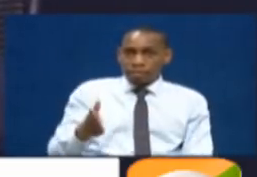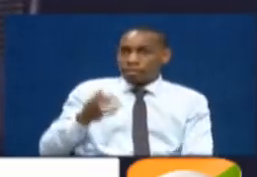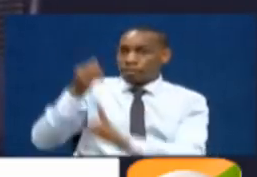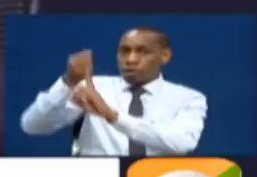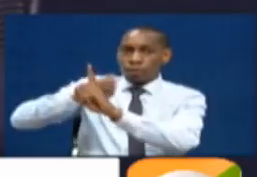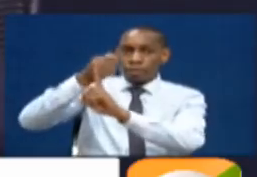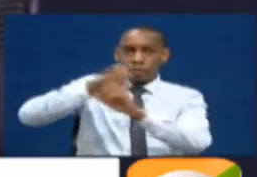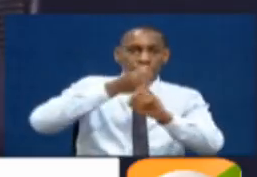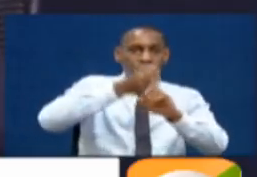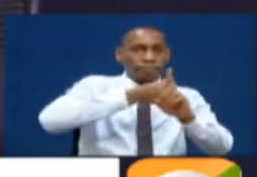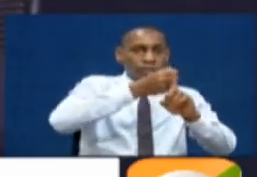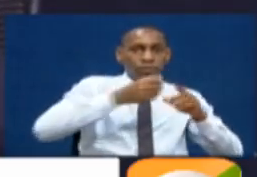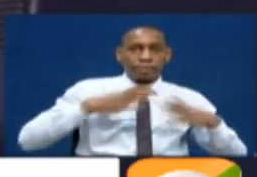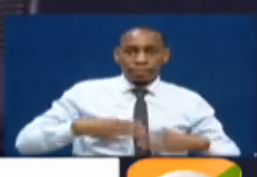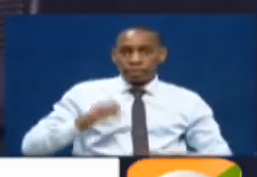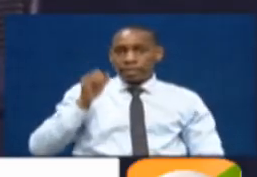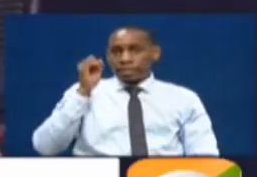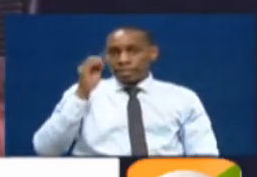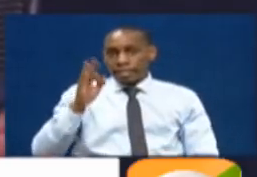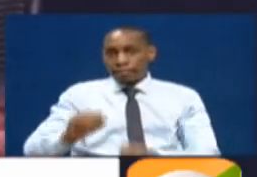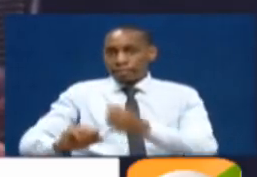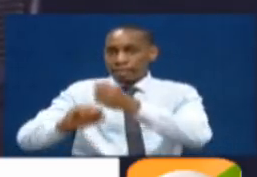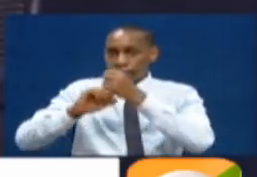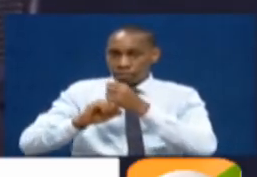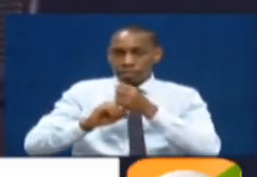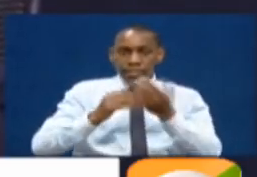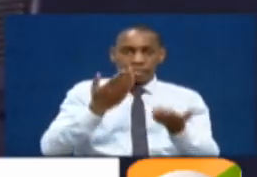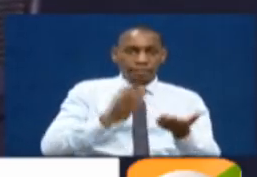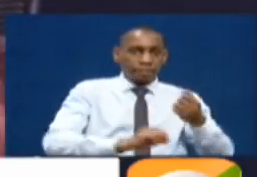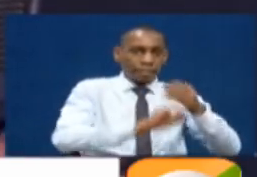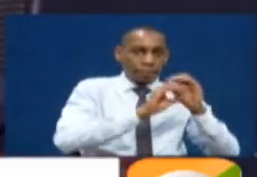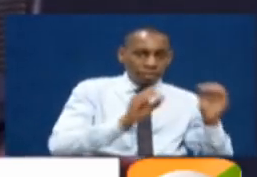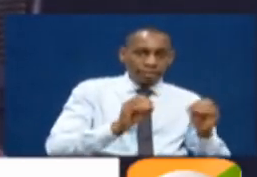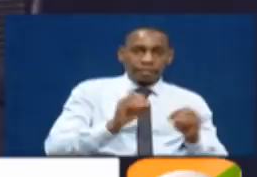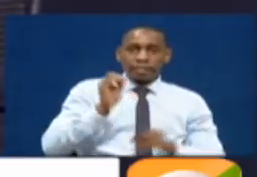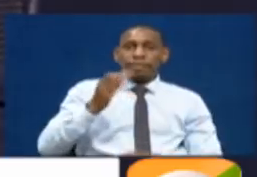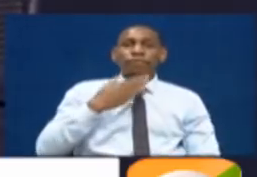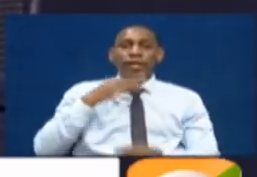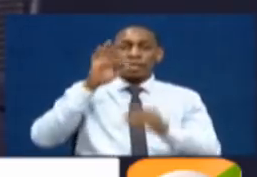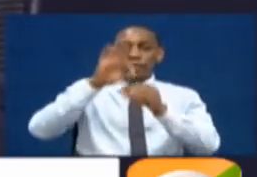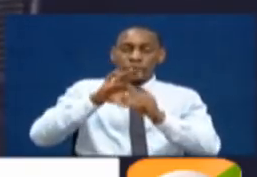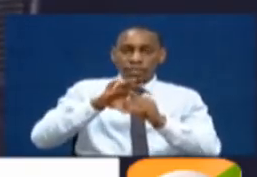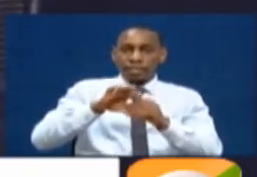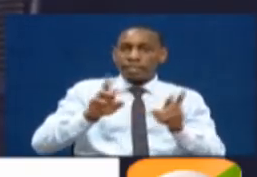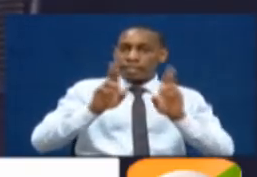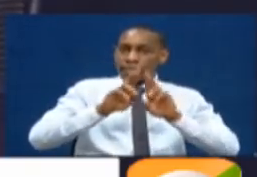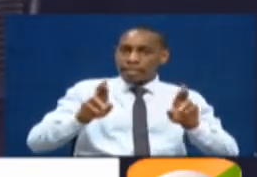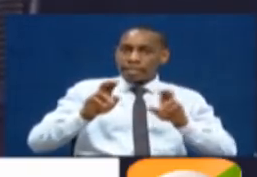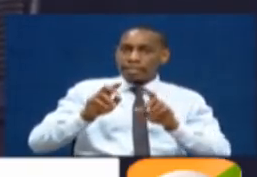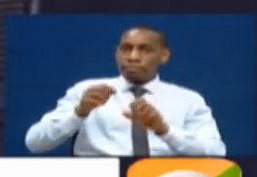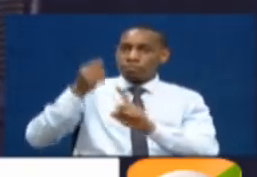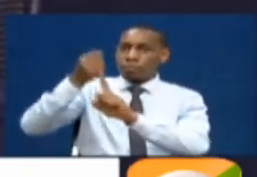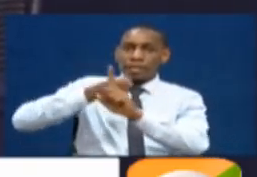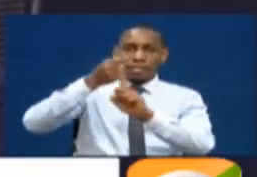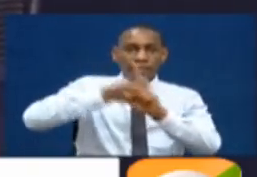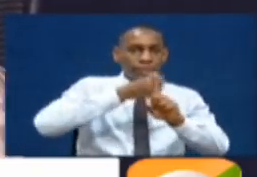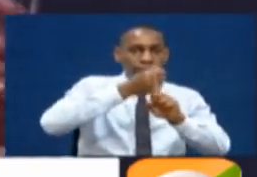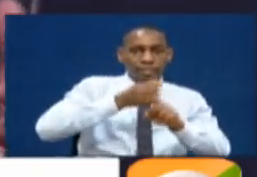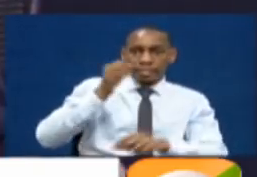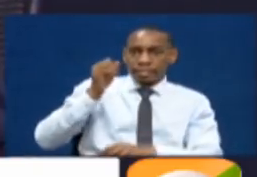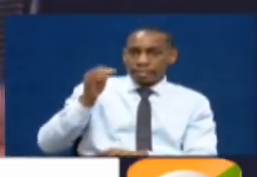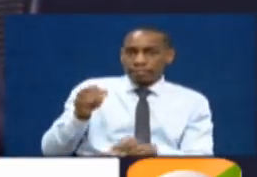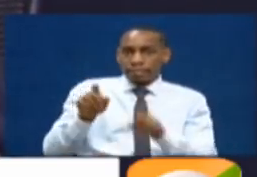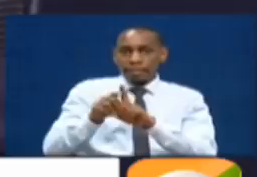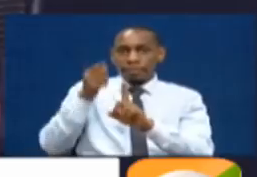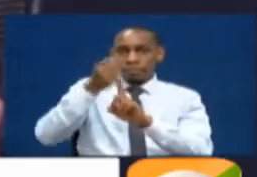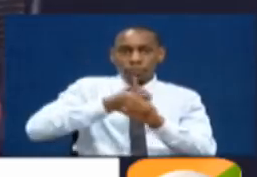mobilizing, whether you are for it or not, whether you are for the referendum or not, they are already beginning to mobilize as if they're mobilizing